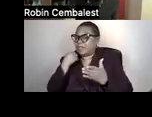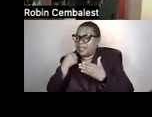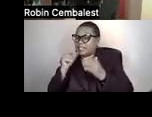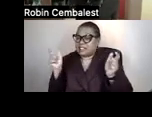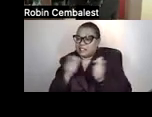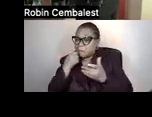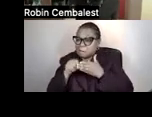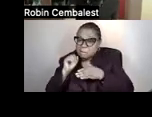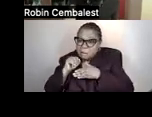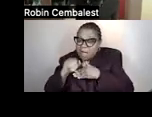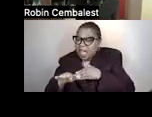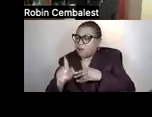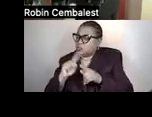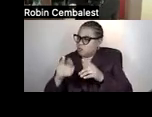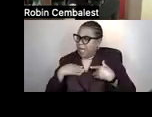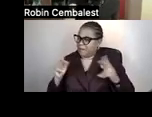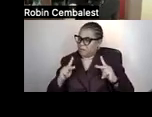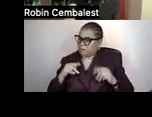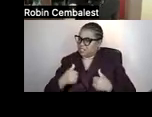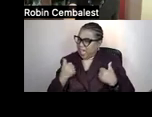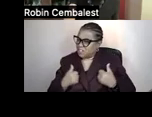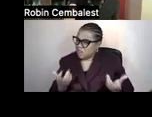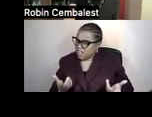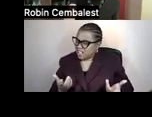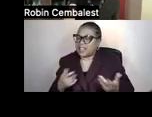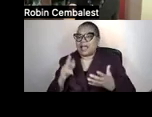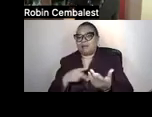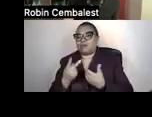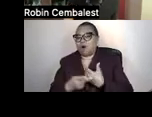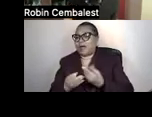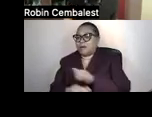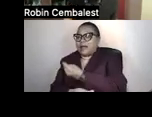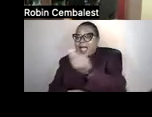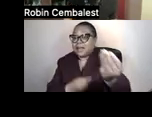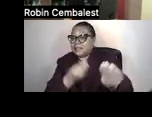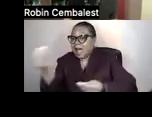Do you even have people's addresses? And of course, a program or a handout.